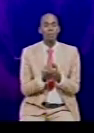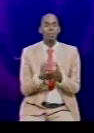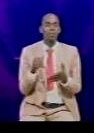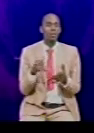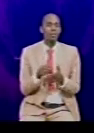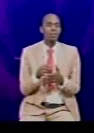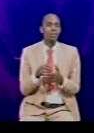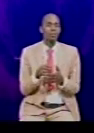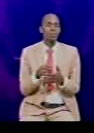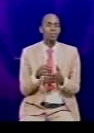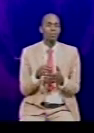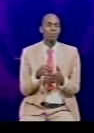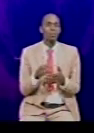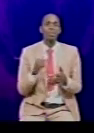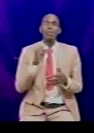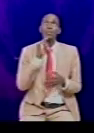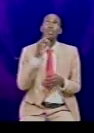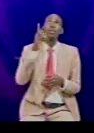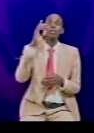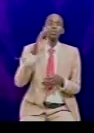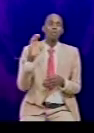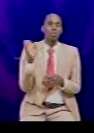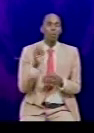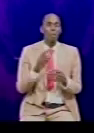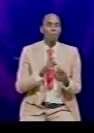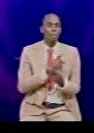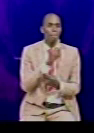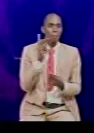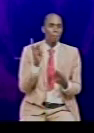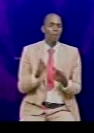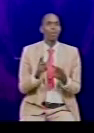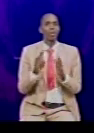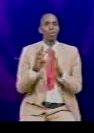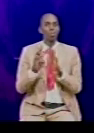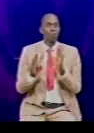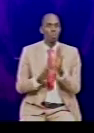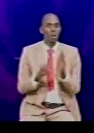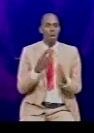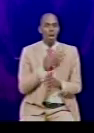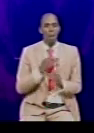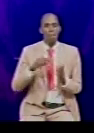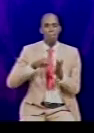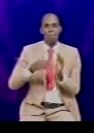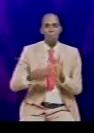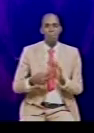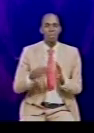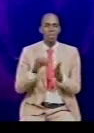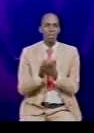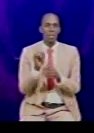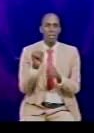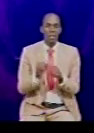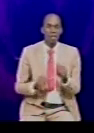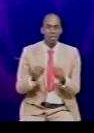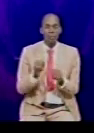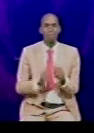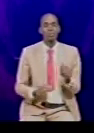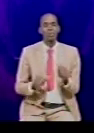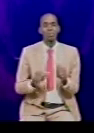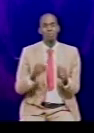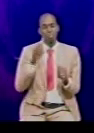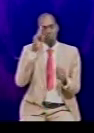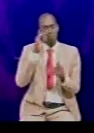perfect will and purpose that every believer, heaven-bound